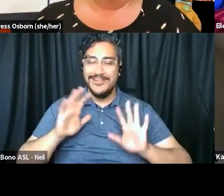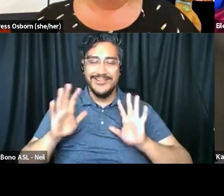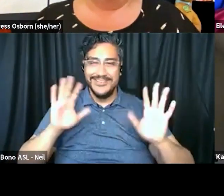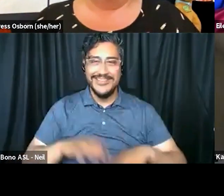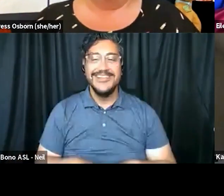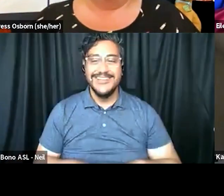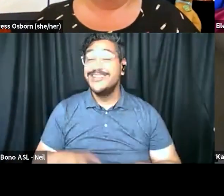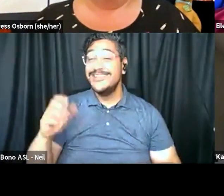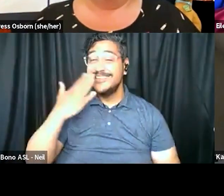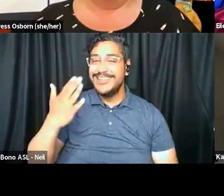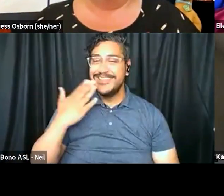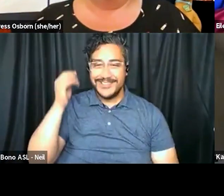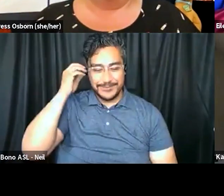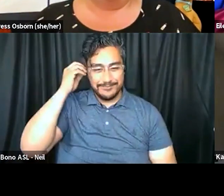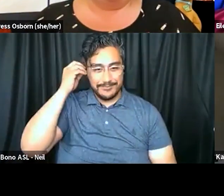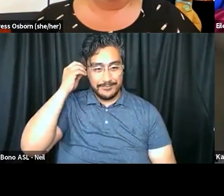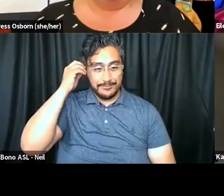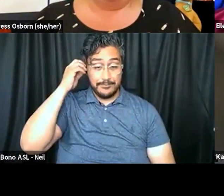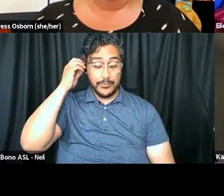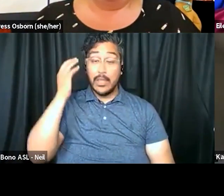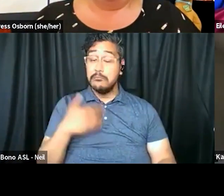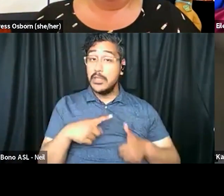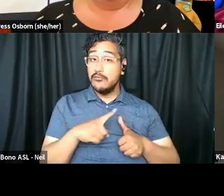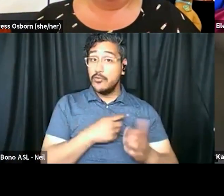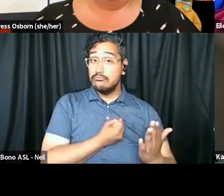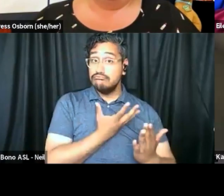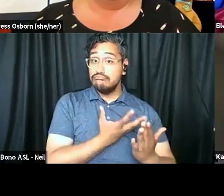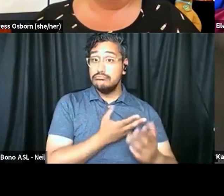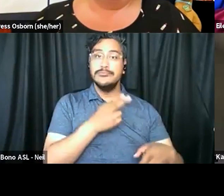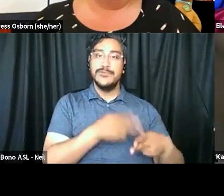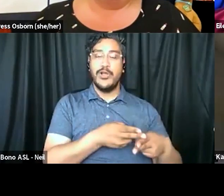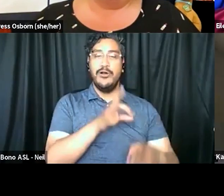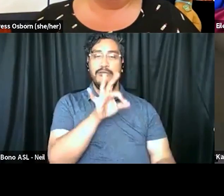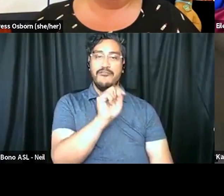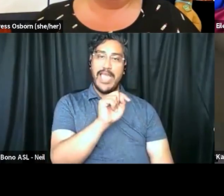Thank you. My first poem is called Fat Bitch.